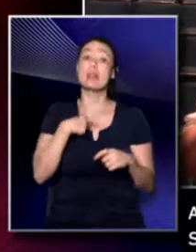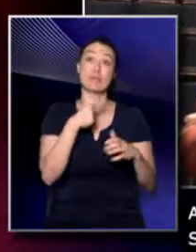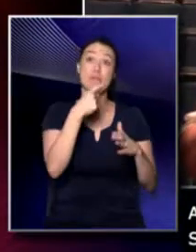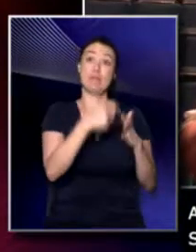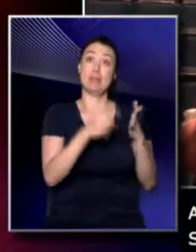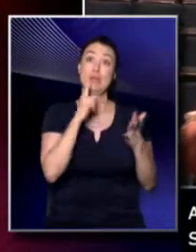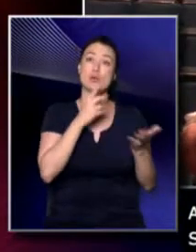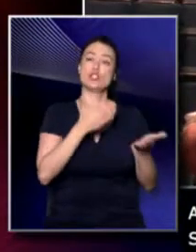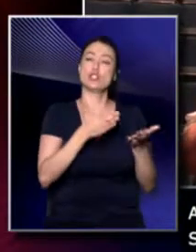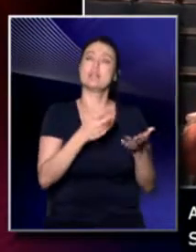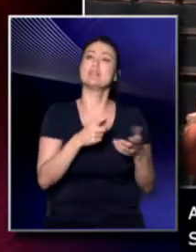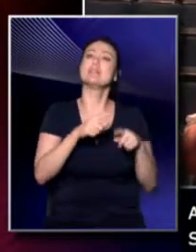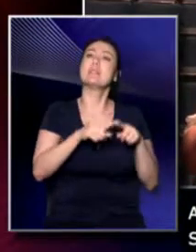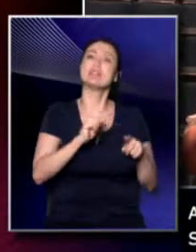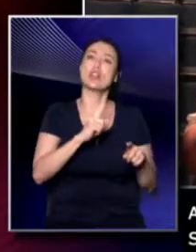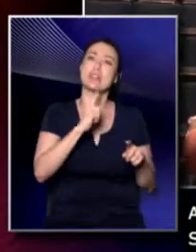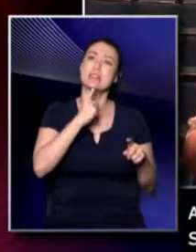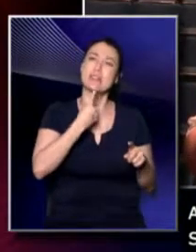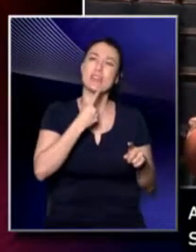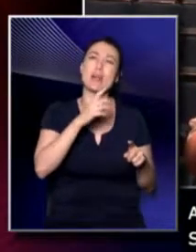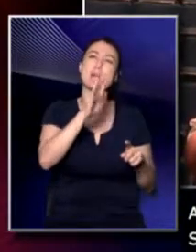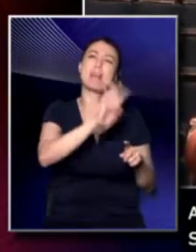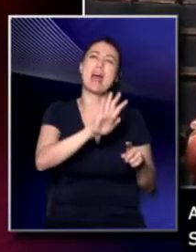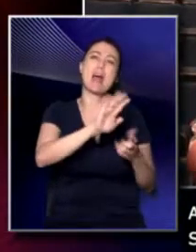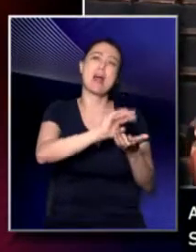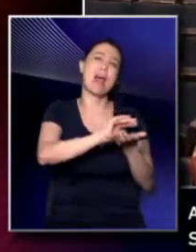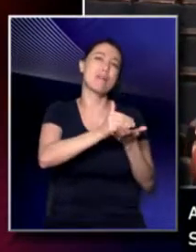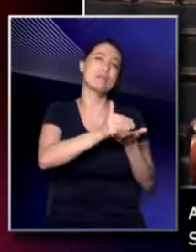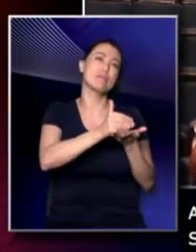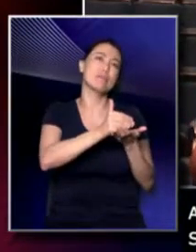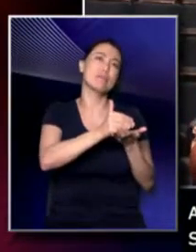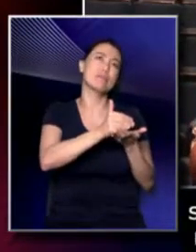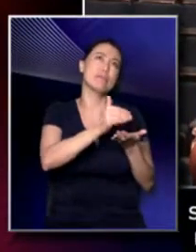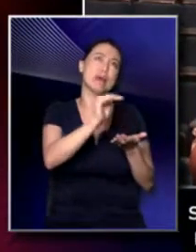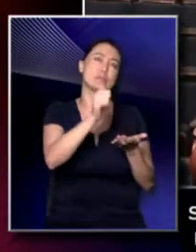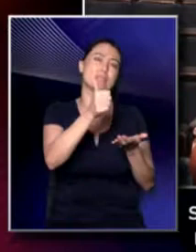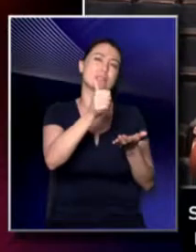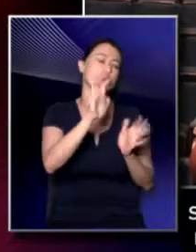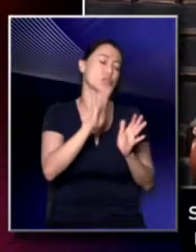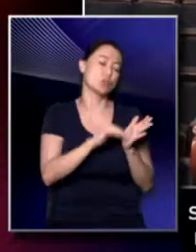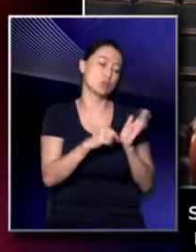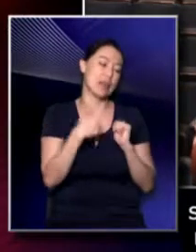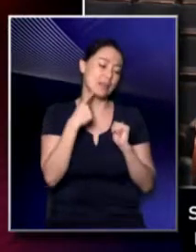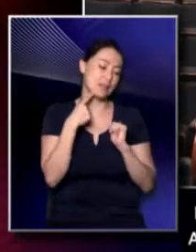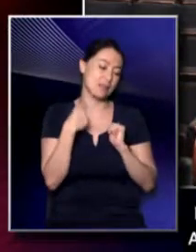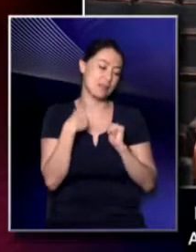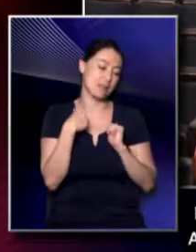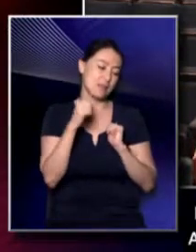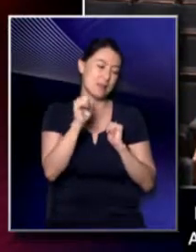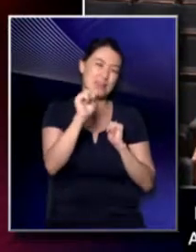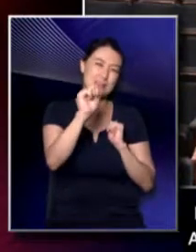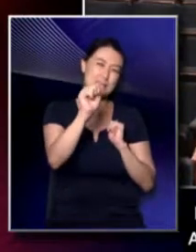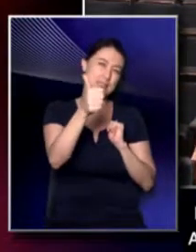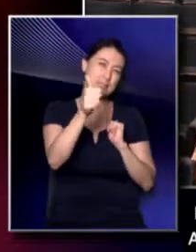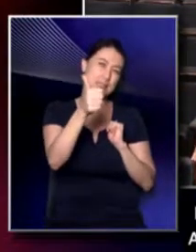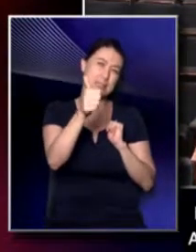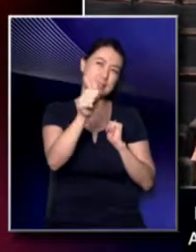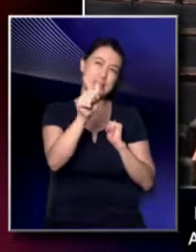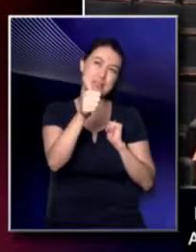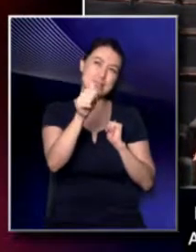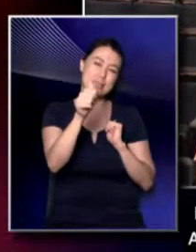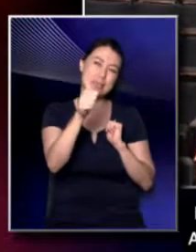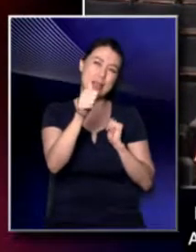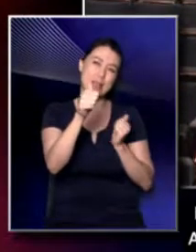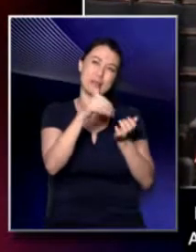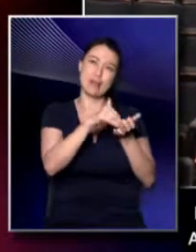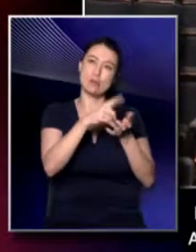on the severity. That amount, it averages about $10,000 per kid. Or excuse me, I think the average is somewhere around 10,000, can be around 10,000